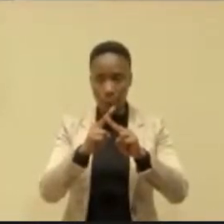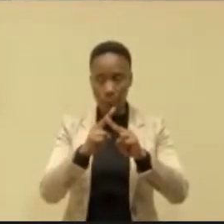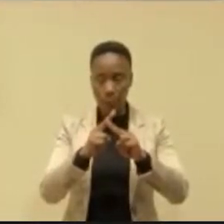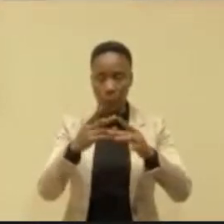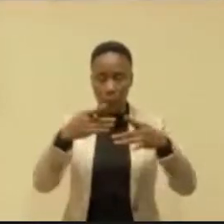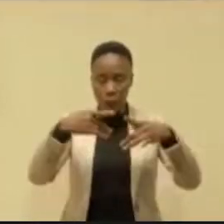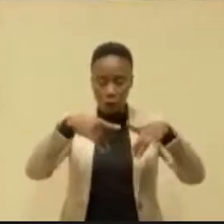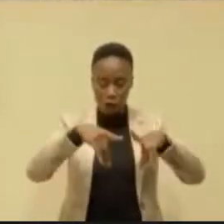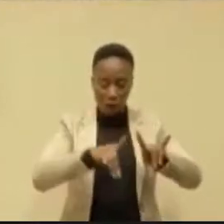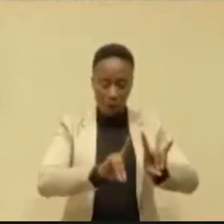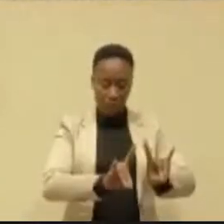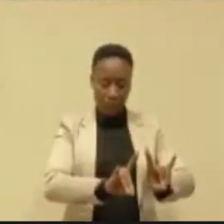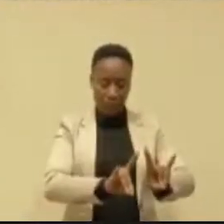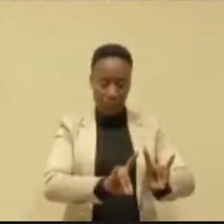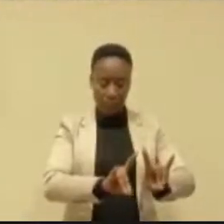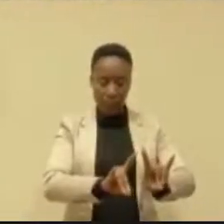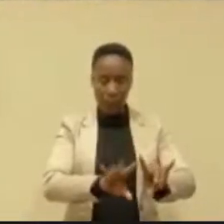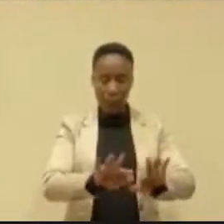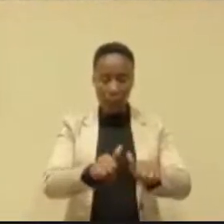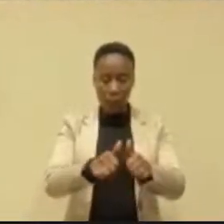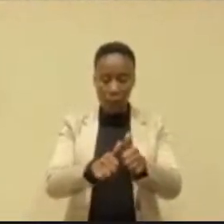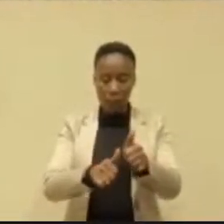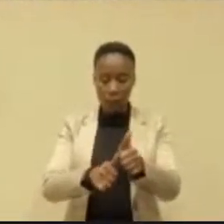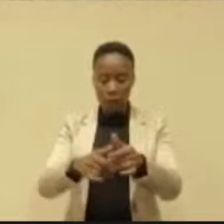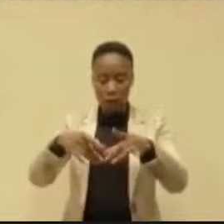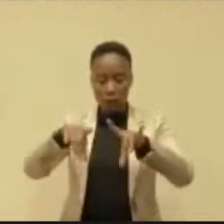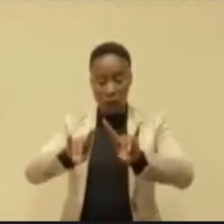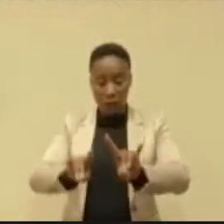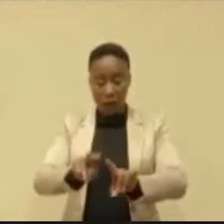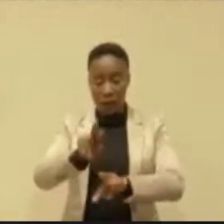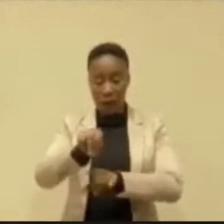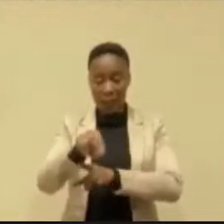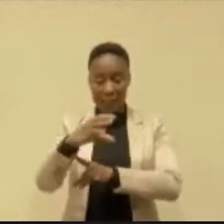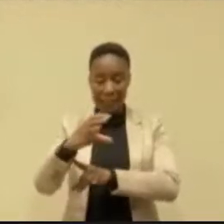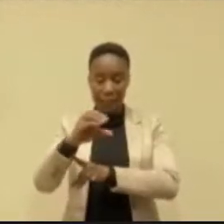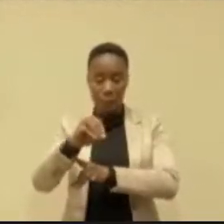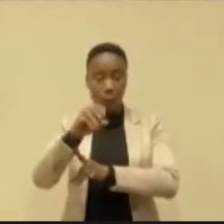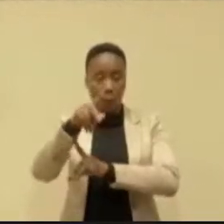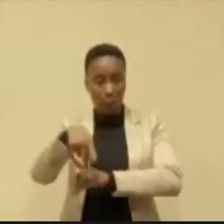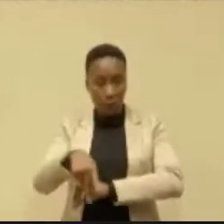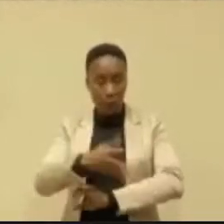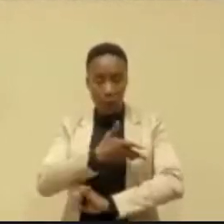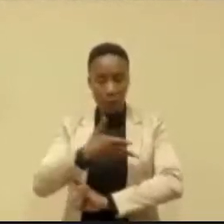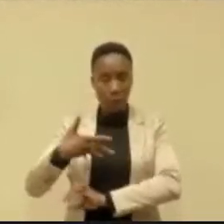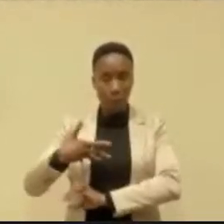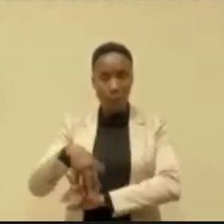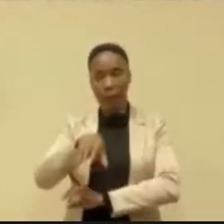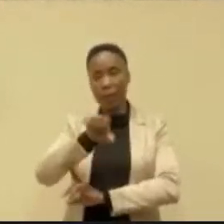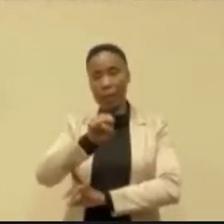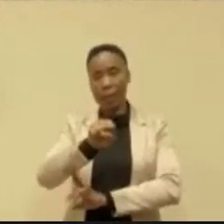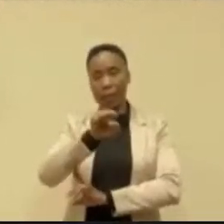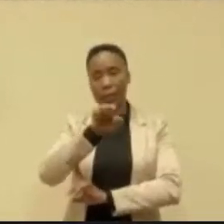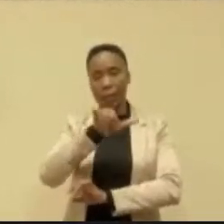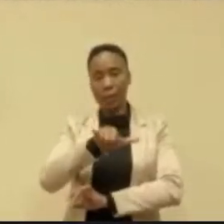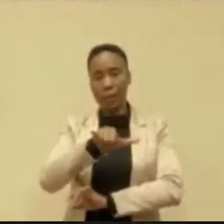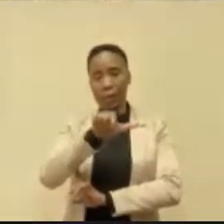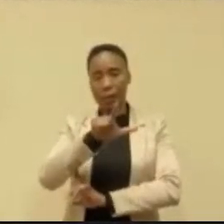chairperson deputy chair of the ncop medical realities